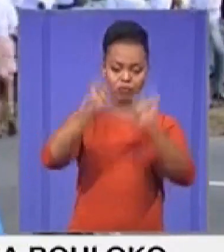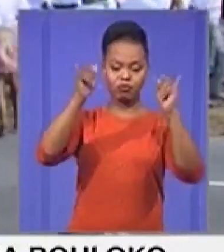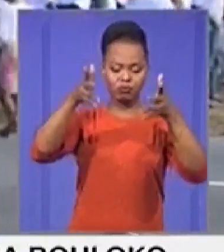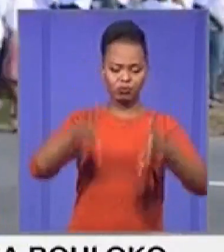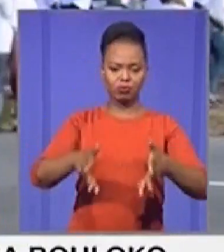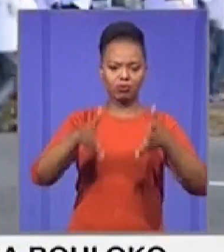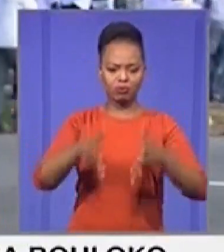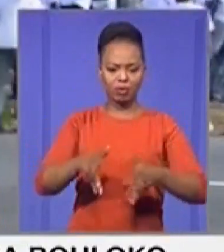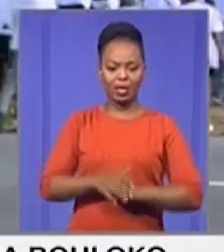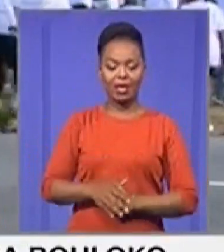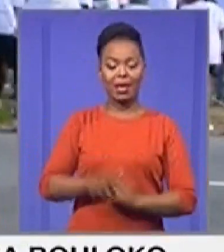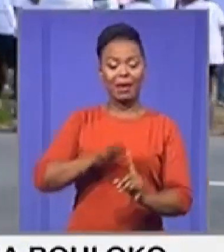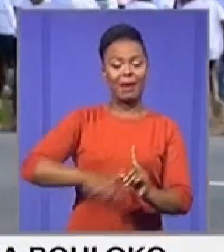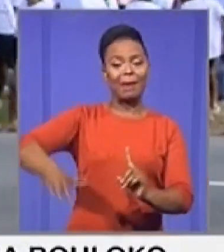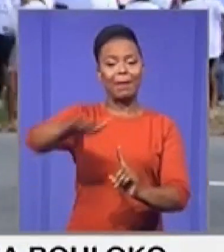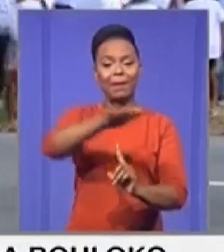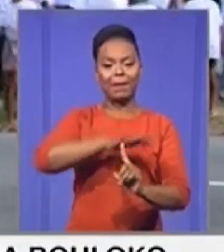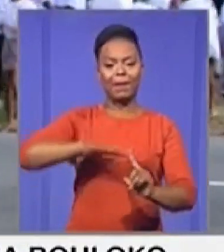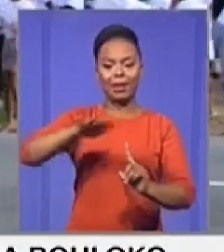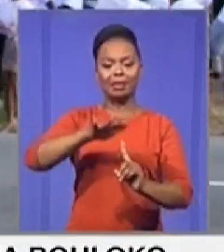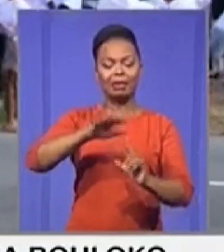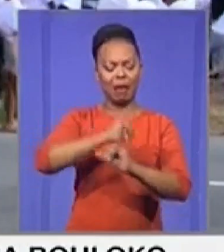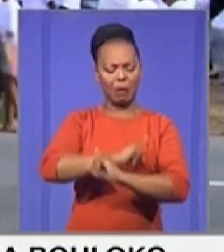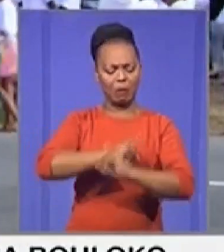known as one of